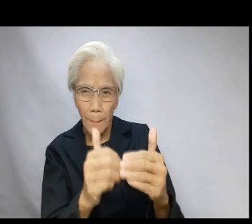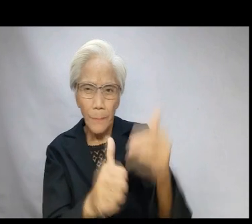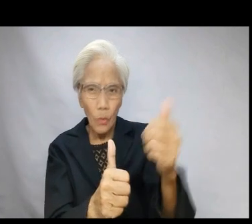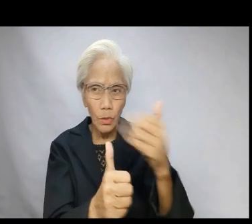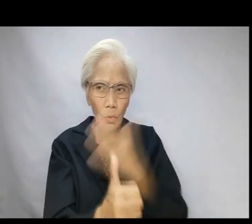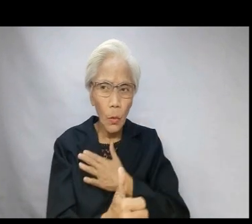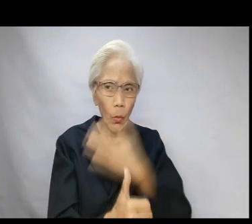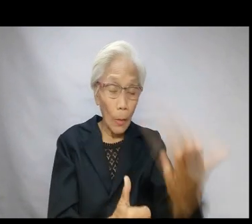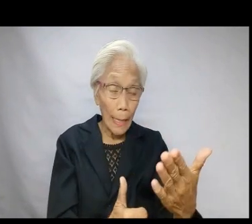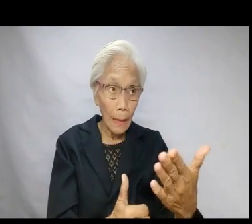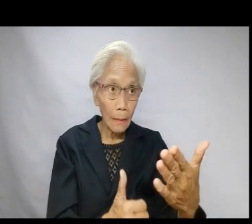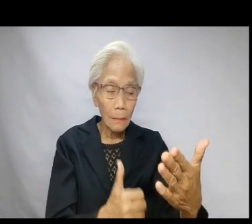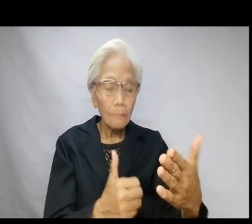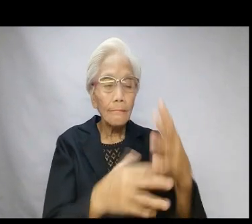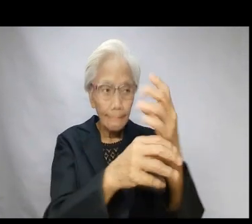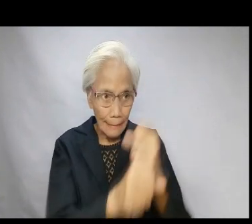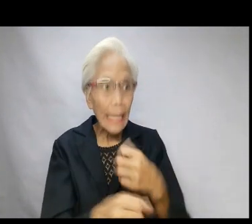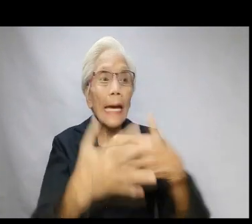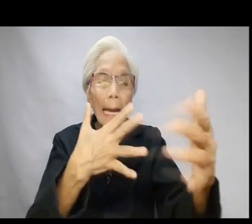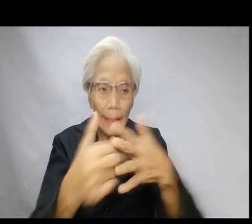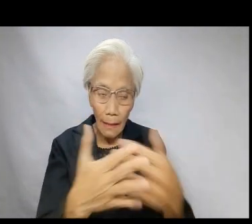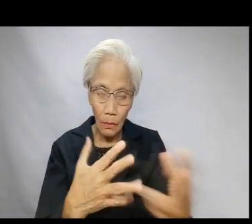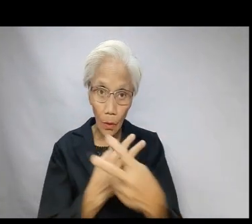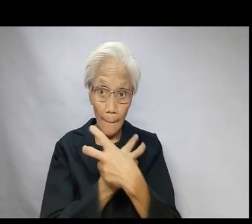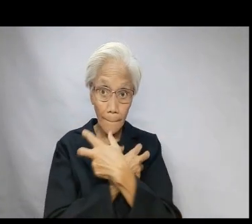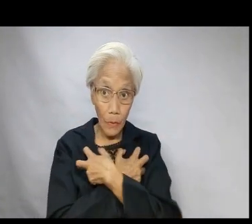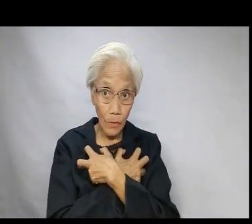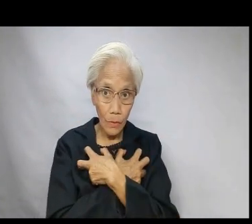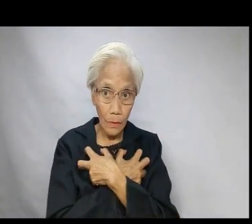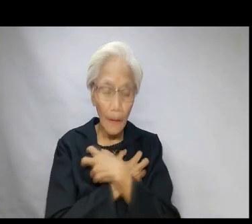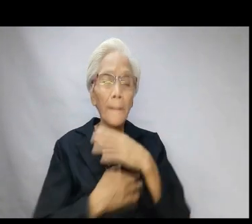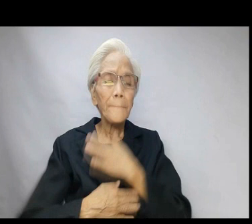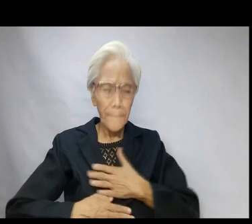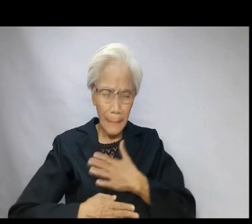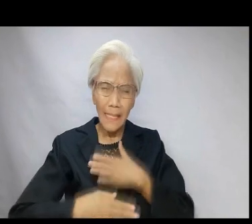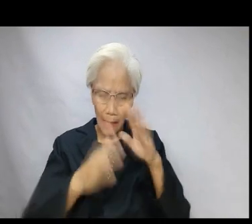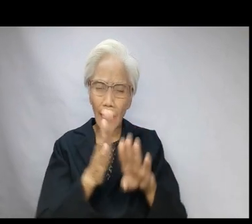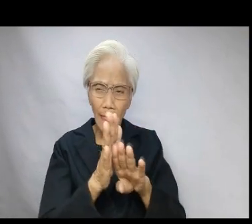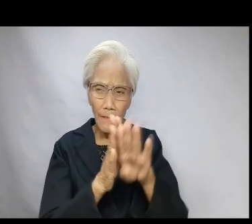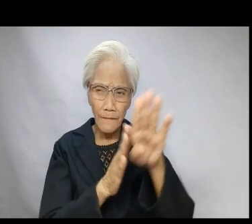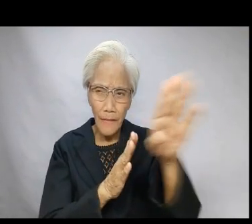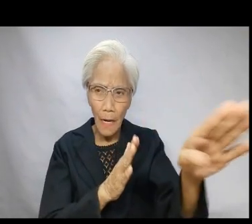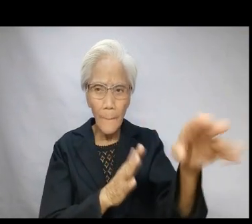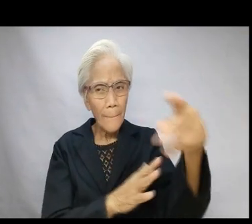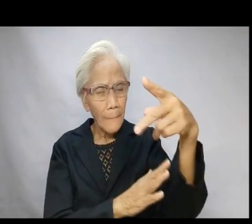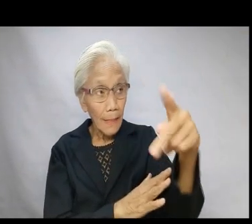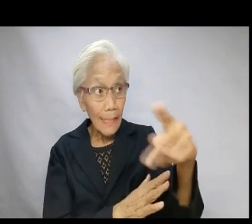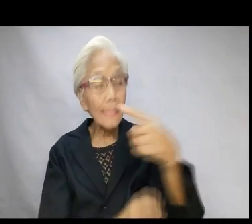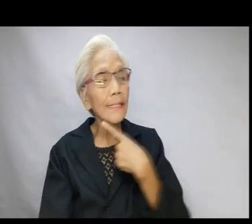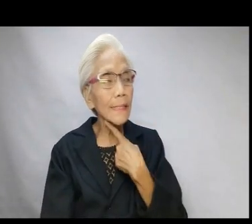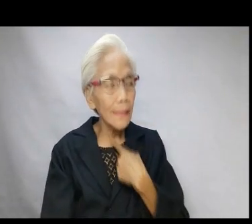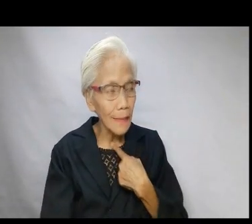unknowingly, he or she will be most willing to take even poison.